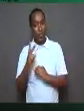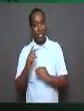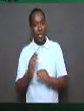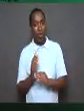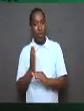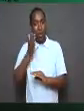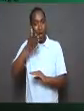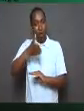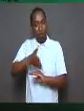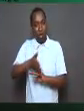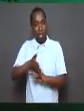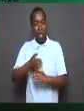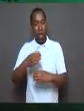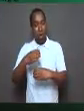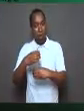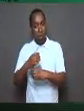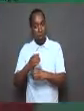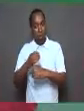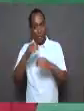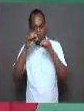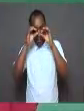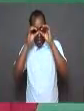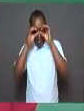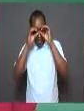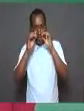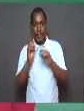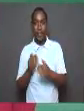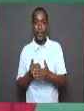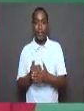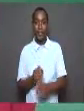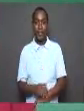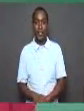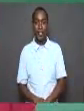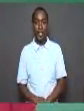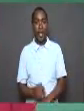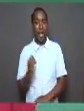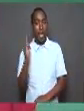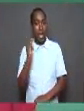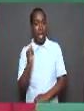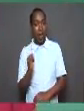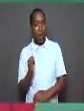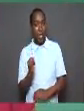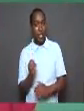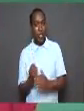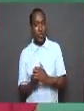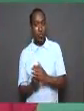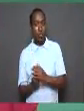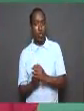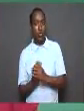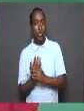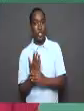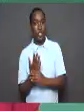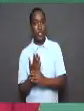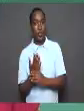through the objective lens. The image is produced at